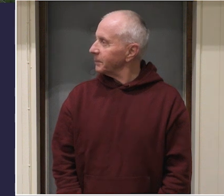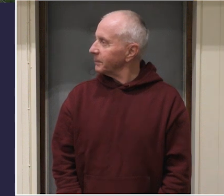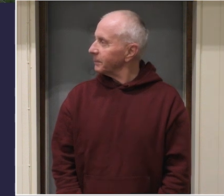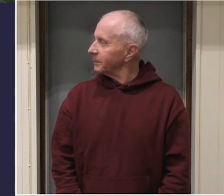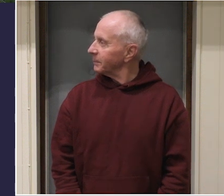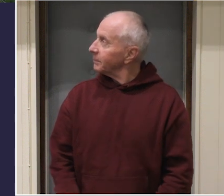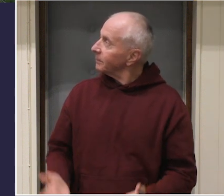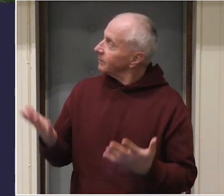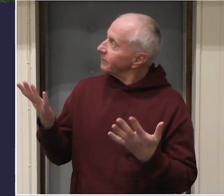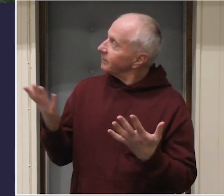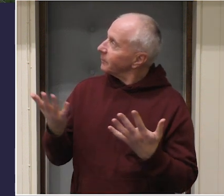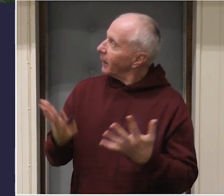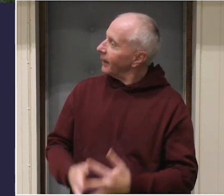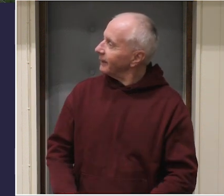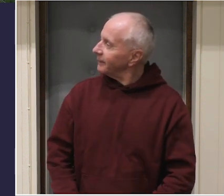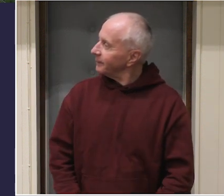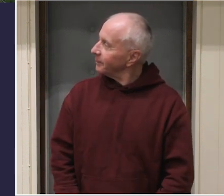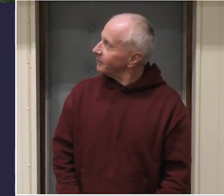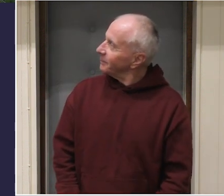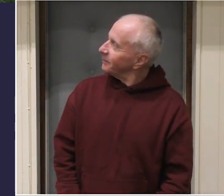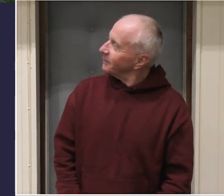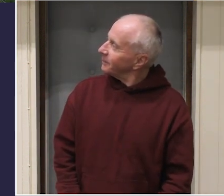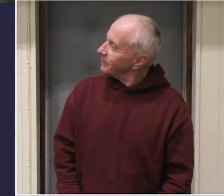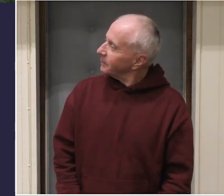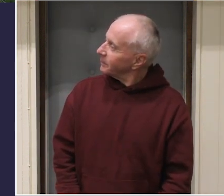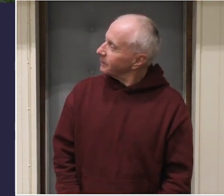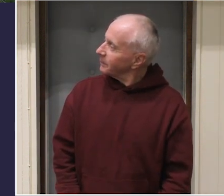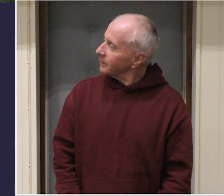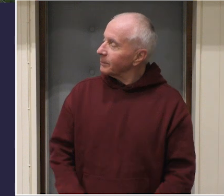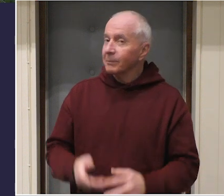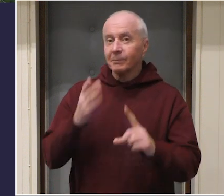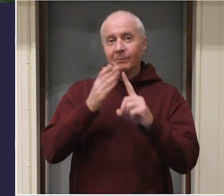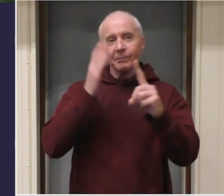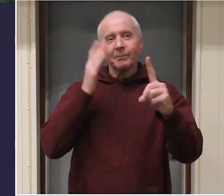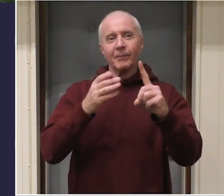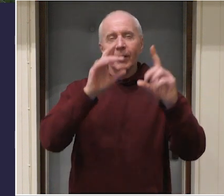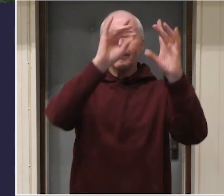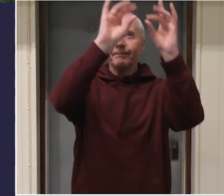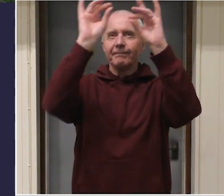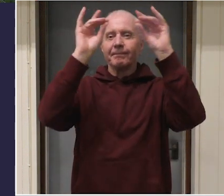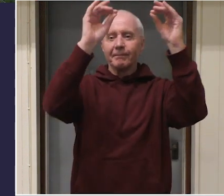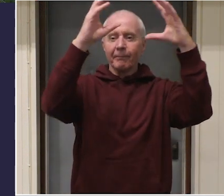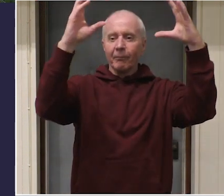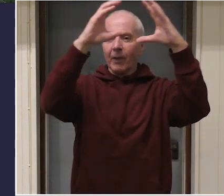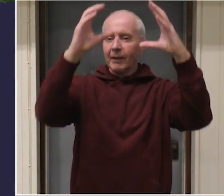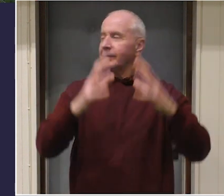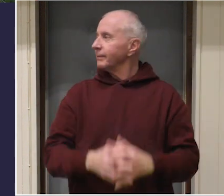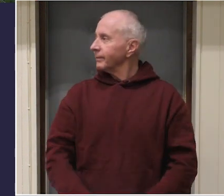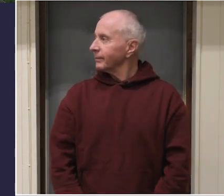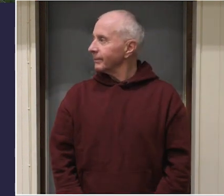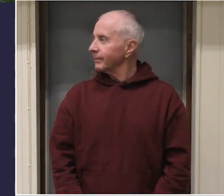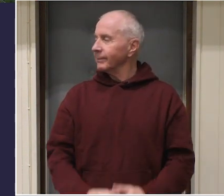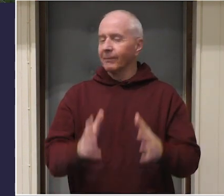Thank you. Okay, let's take it piece by piece. Can you recognise the constellation? Big Dipper.